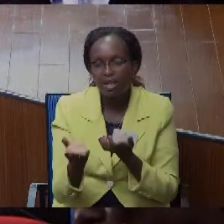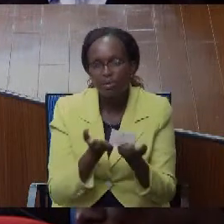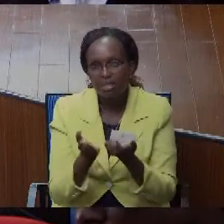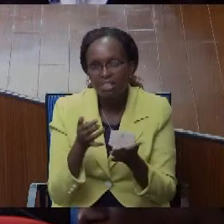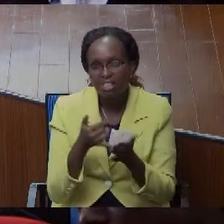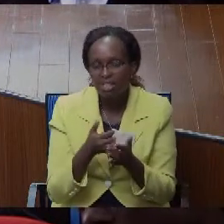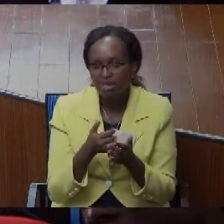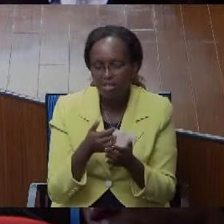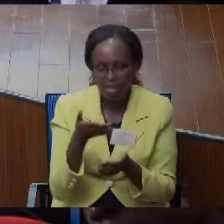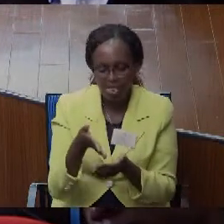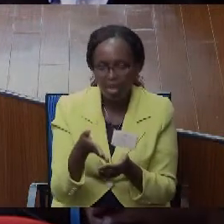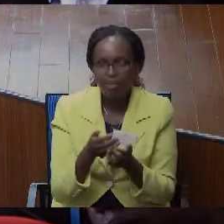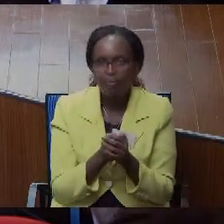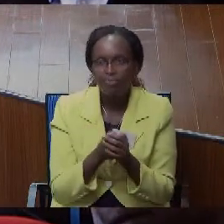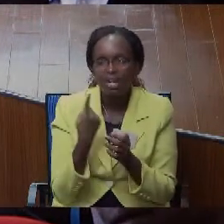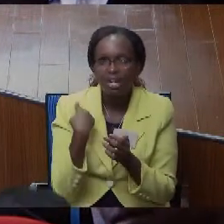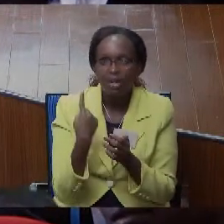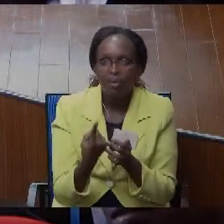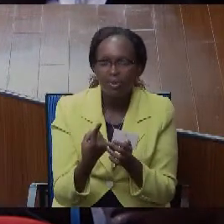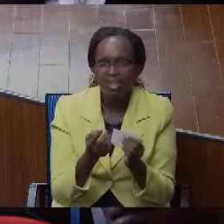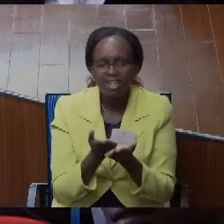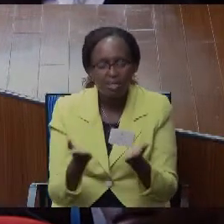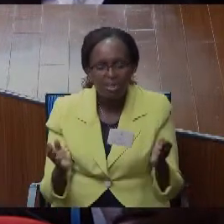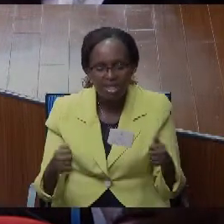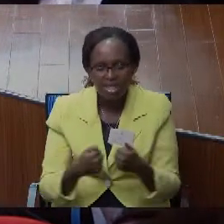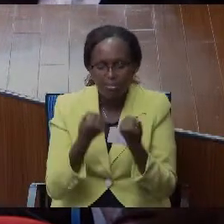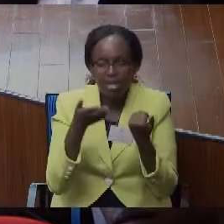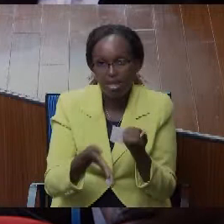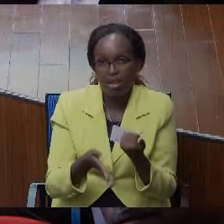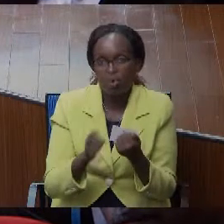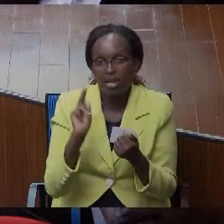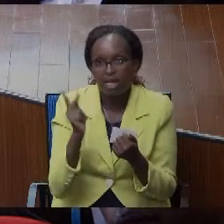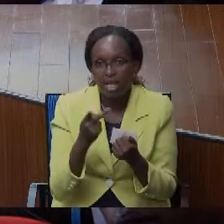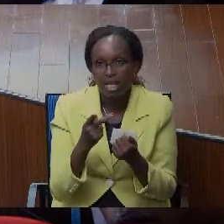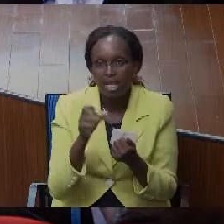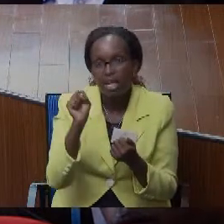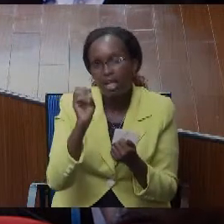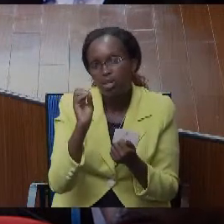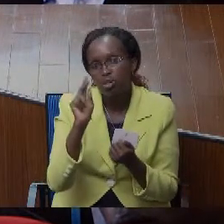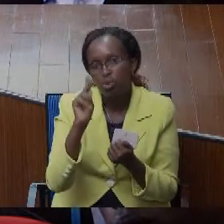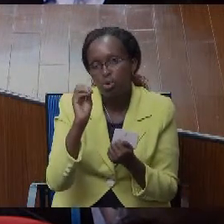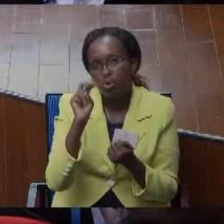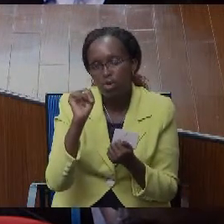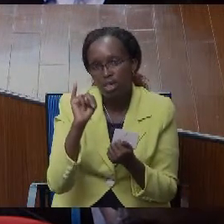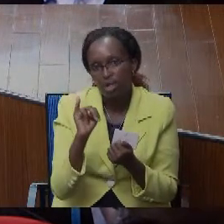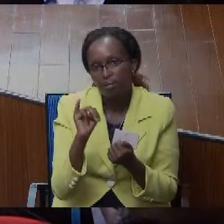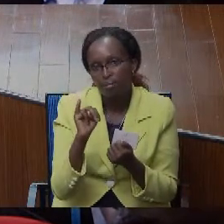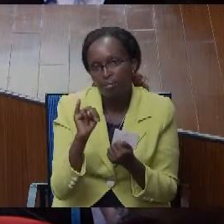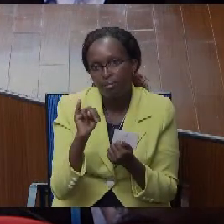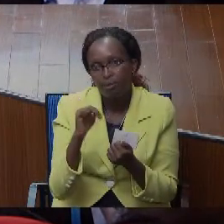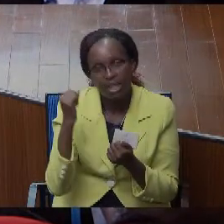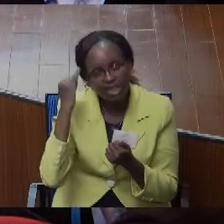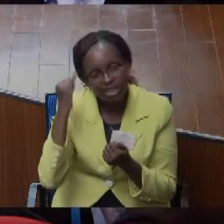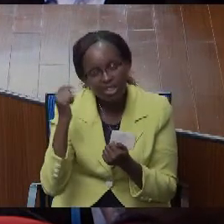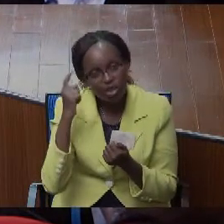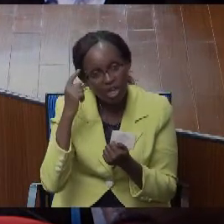obvious. First of all, there are some things already happening in Kenya, like Sokoni intelligence, that you can know which